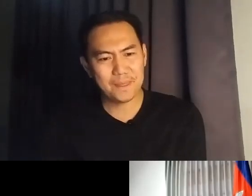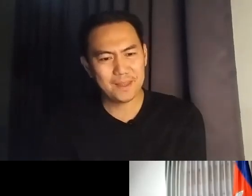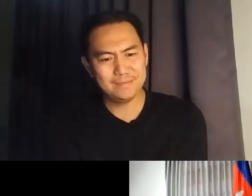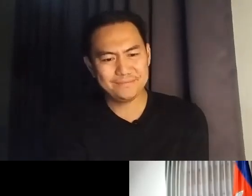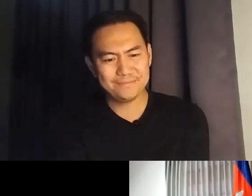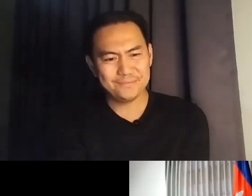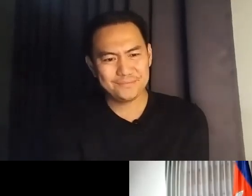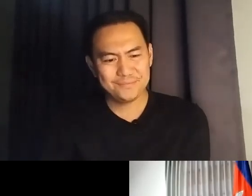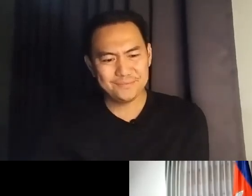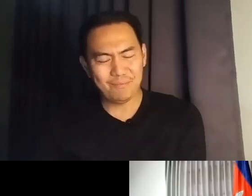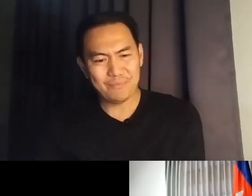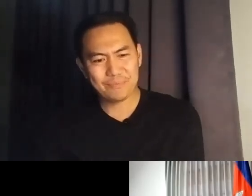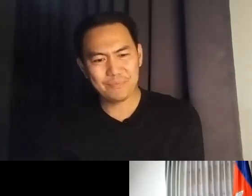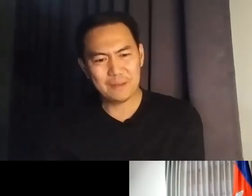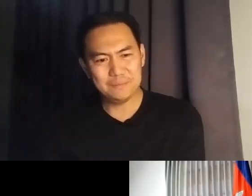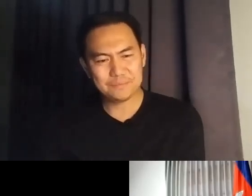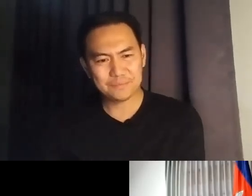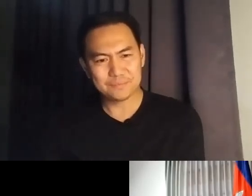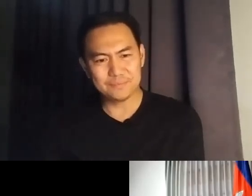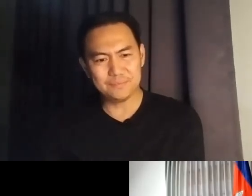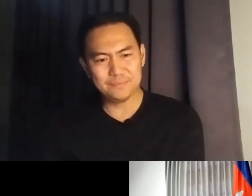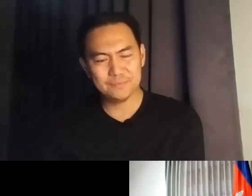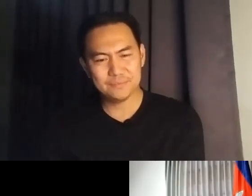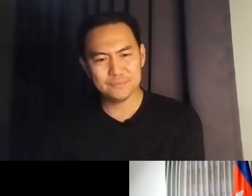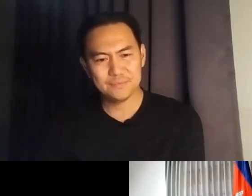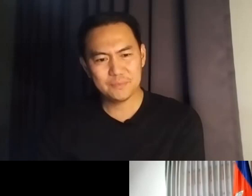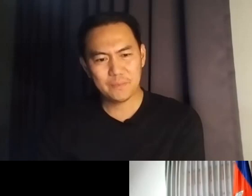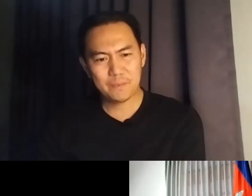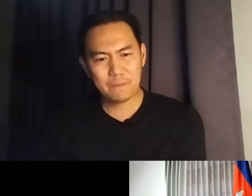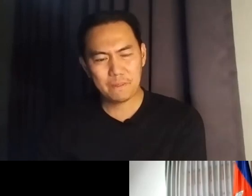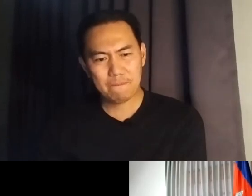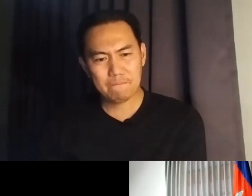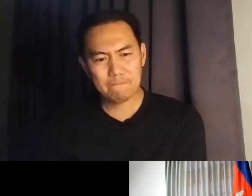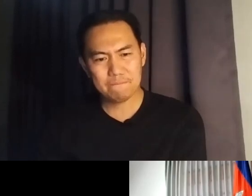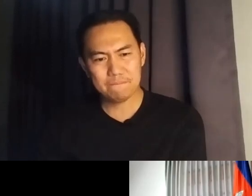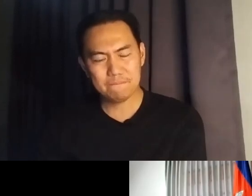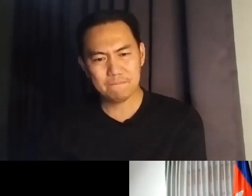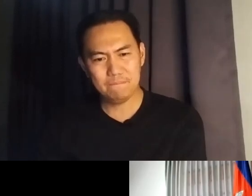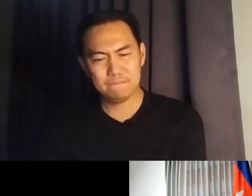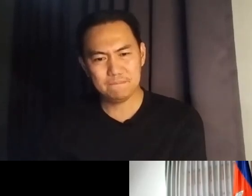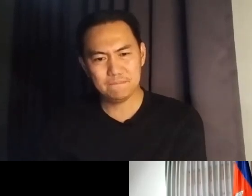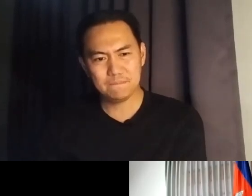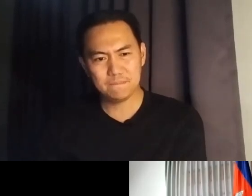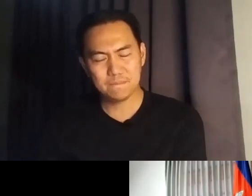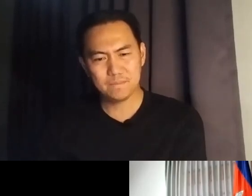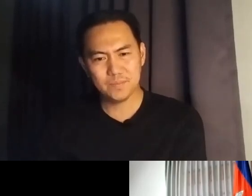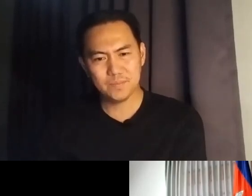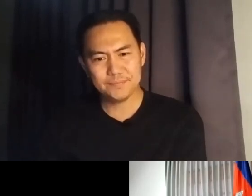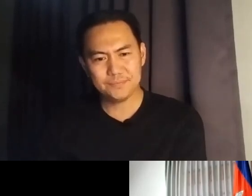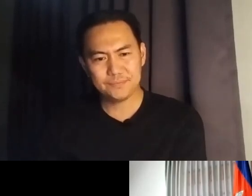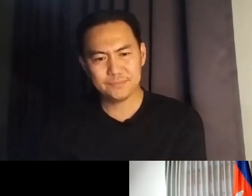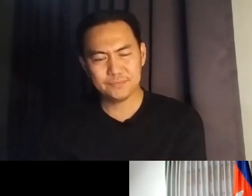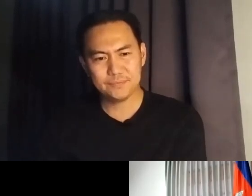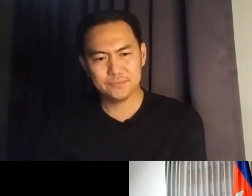Thank you very much, Your Excellency, for your inputs and your insights on this point. I think you responded also to some of the things that